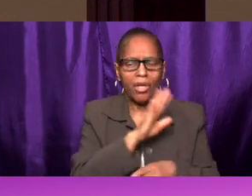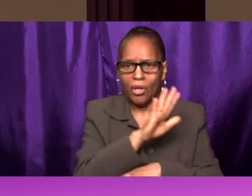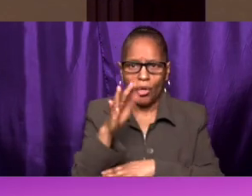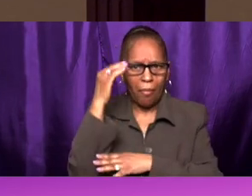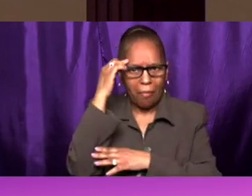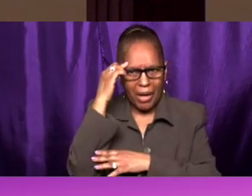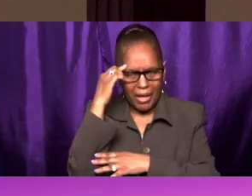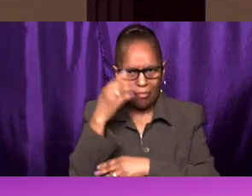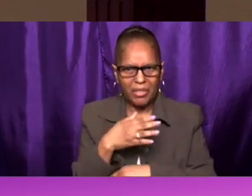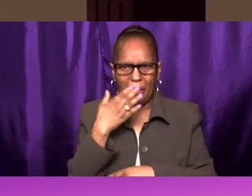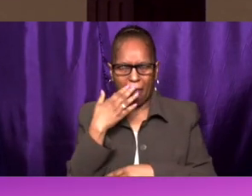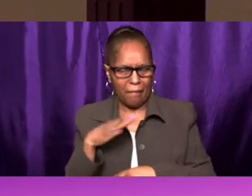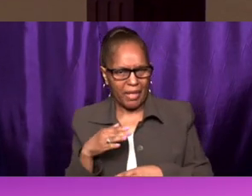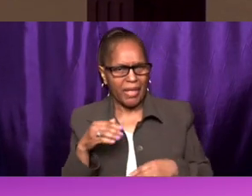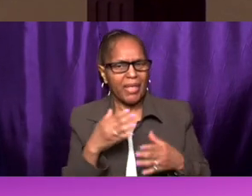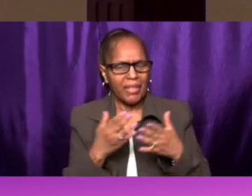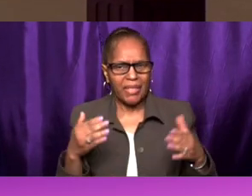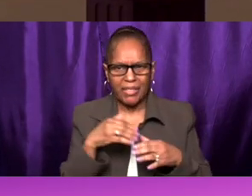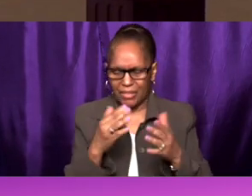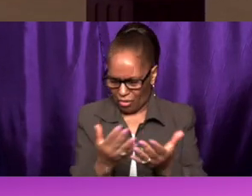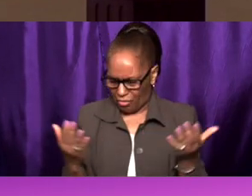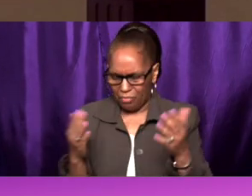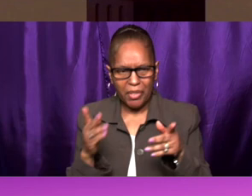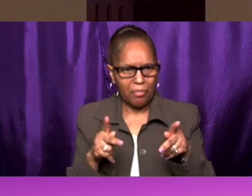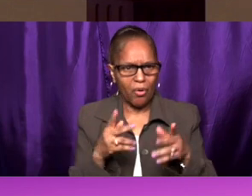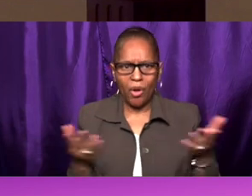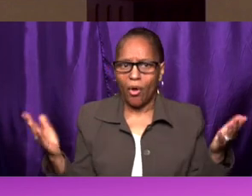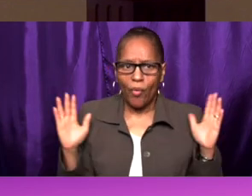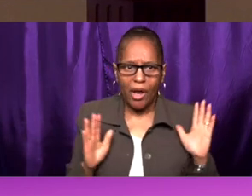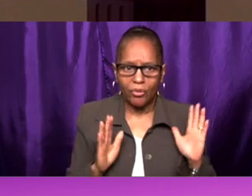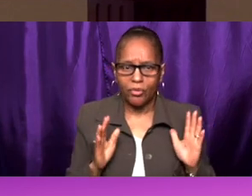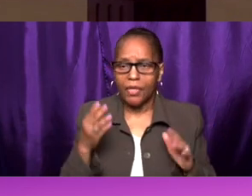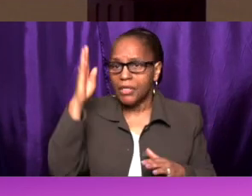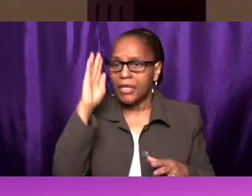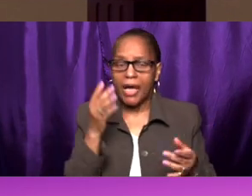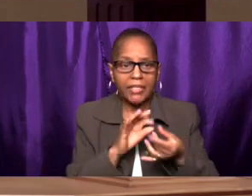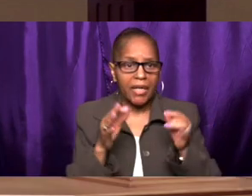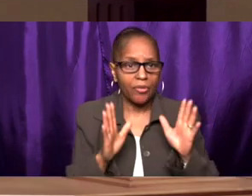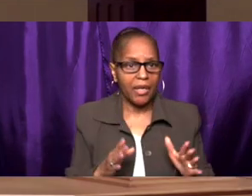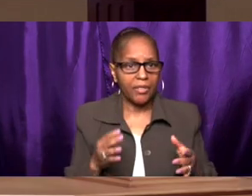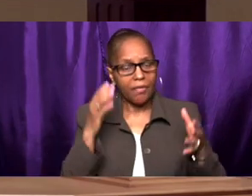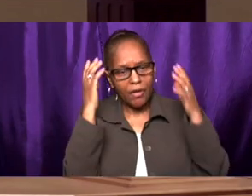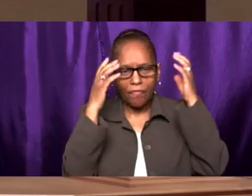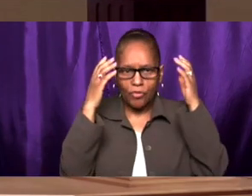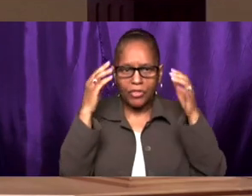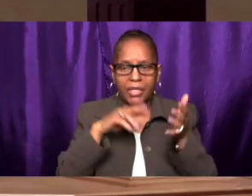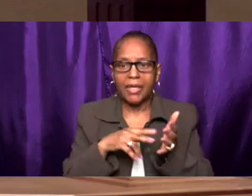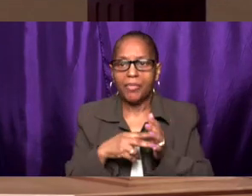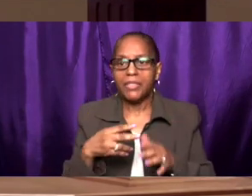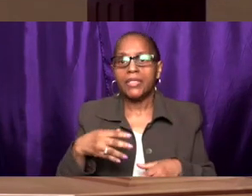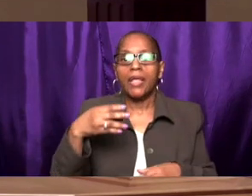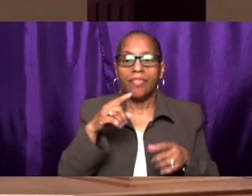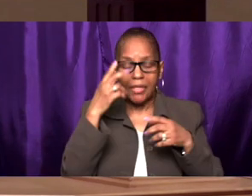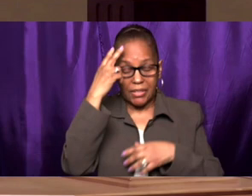and puts negative jokers around you. If God is not the author of confusion, that means that the devil is the author of